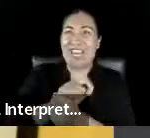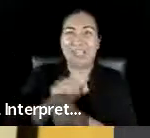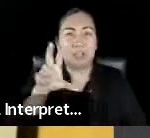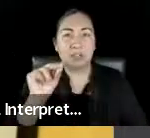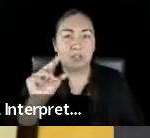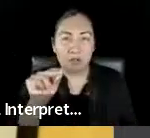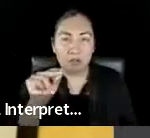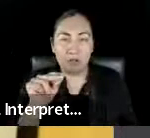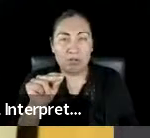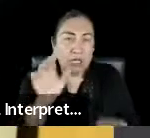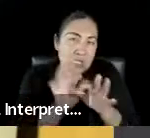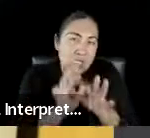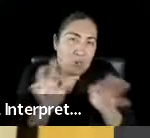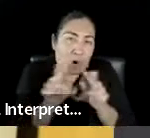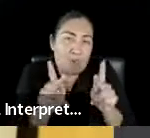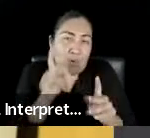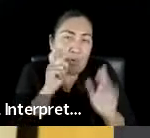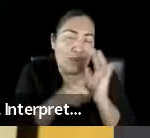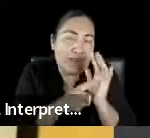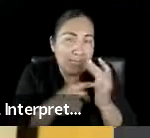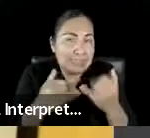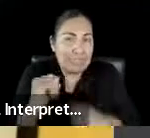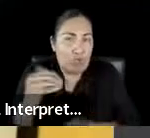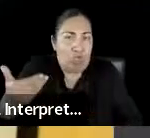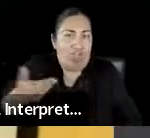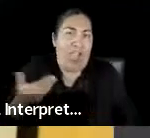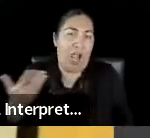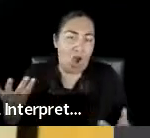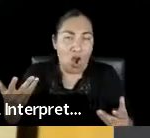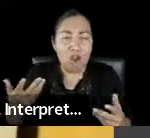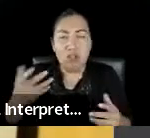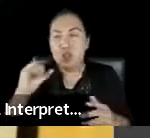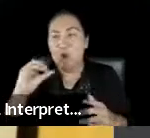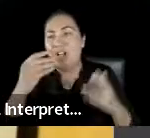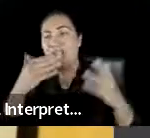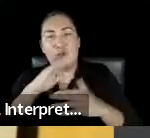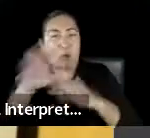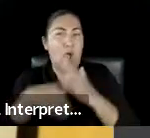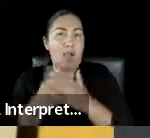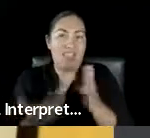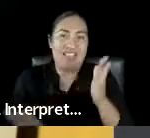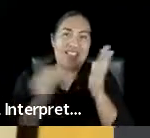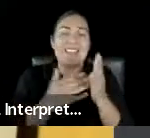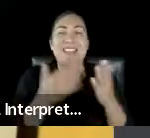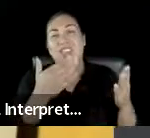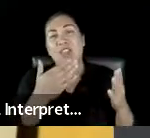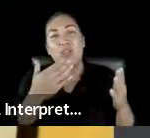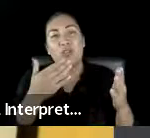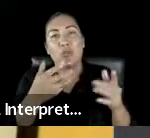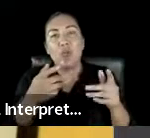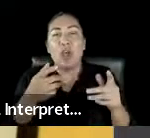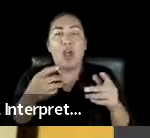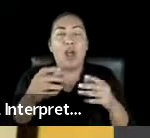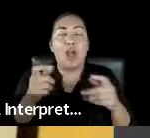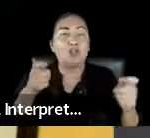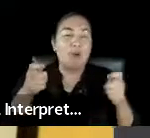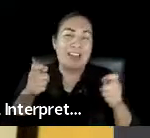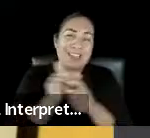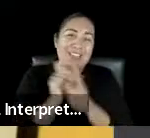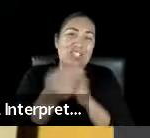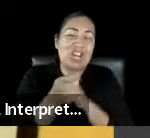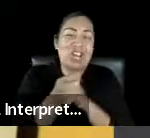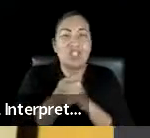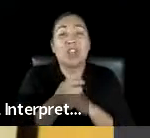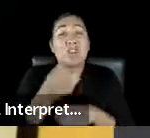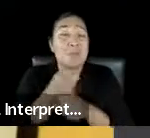it. So yeah, thank you all again. Thank you, Directing Change, for making this possible. We